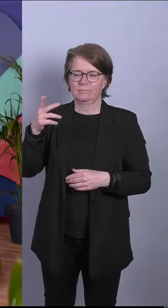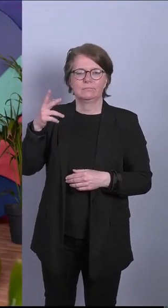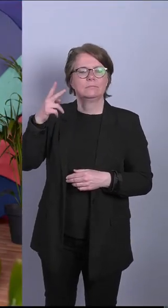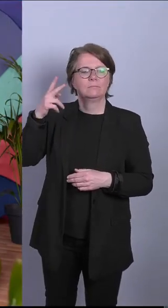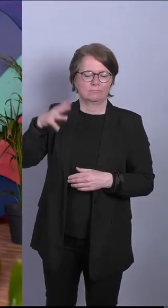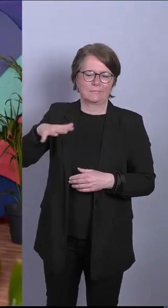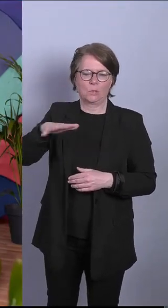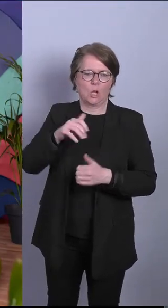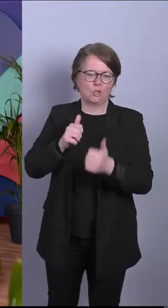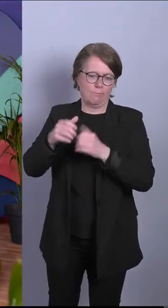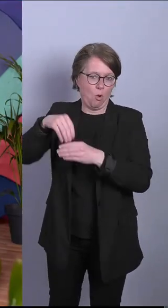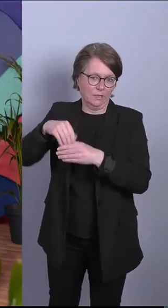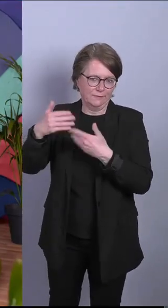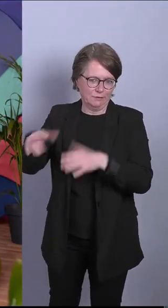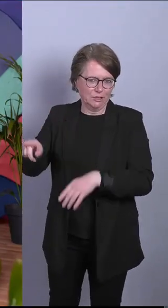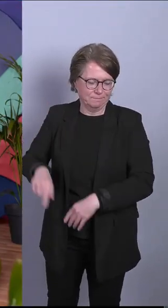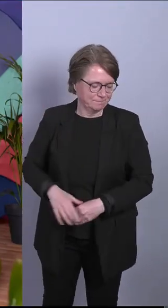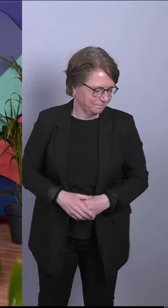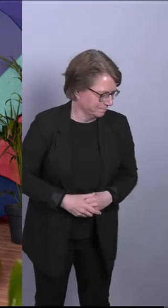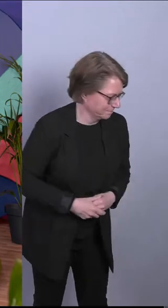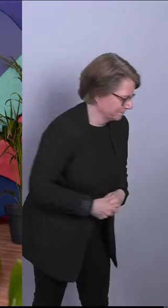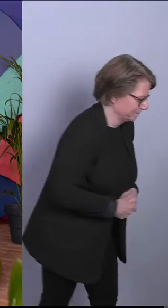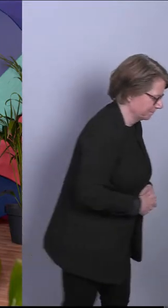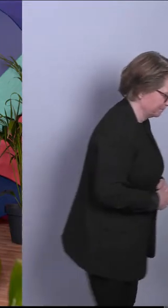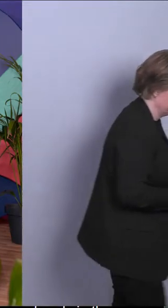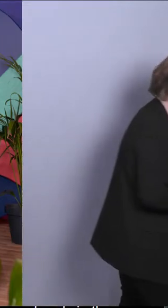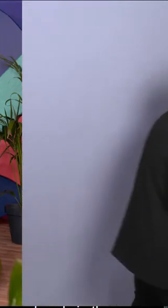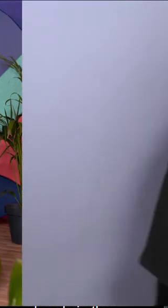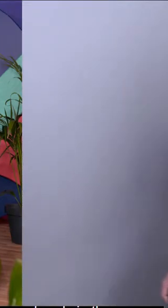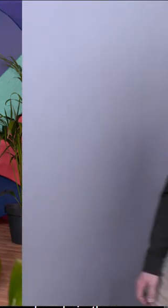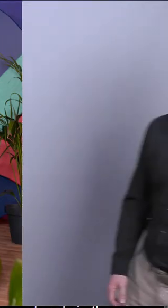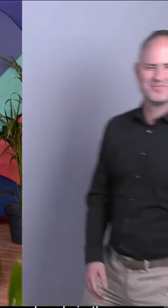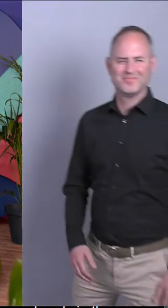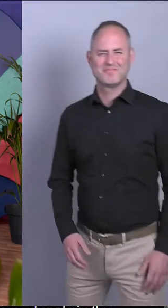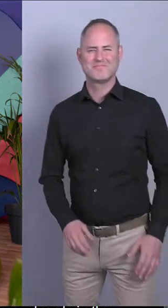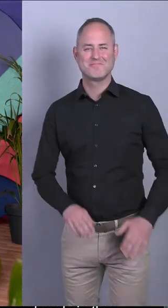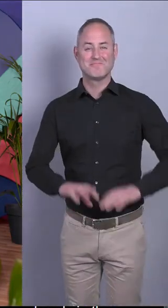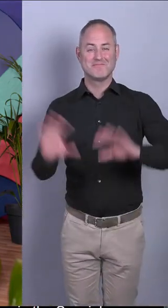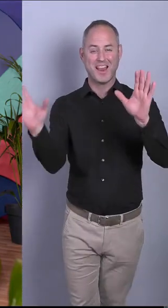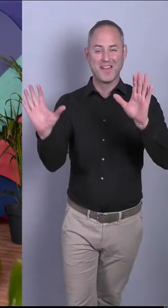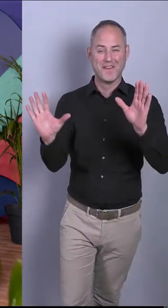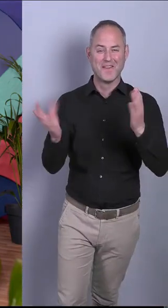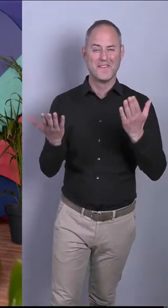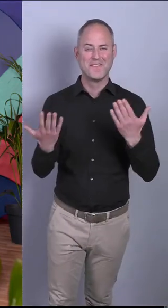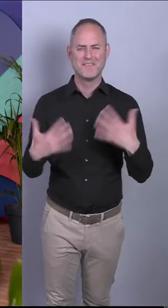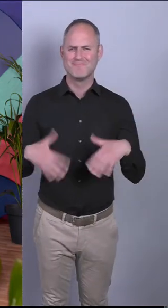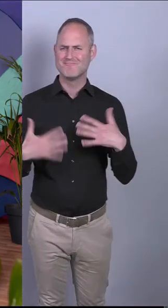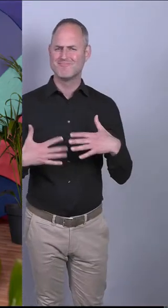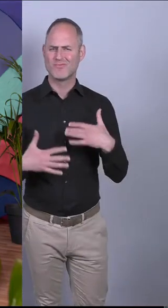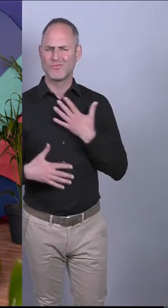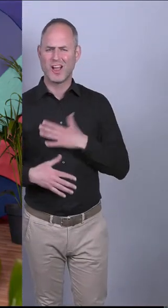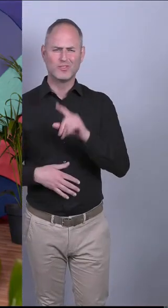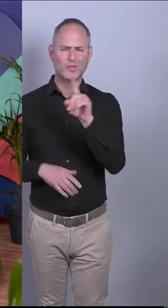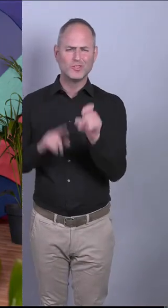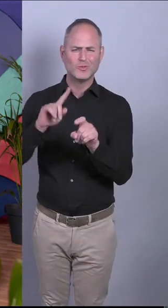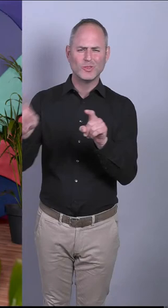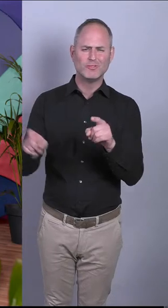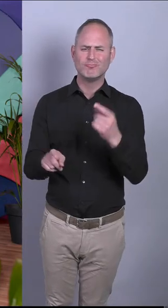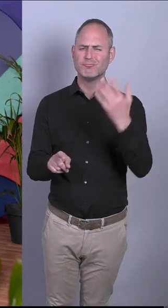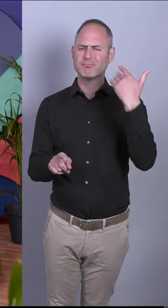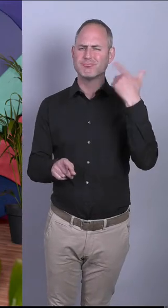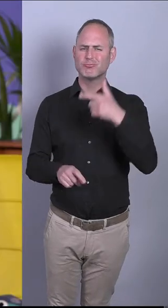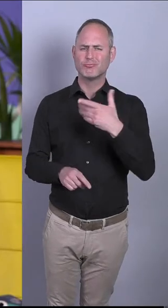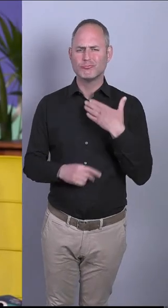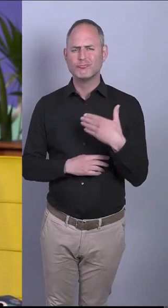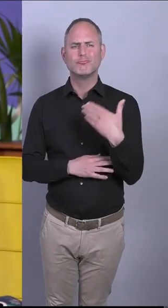national games. Hello, you two. So let's start at the beginning. What was your motivation? Why